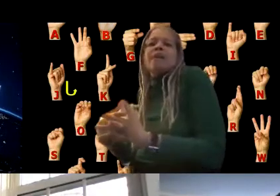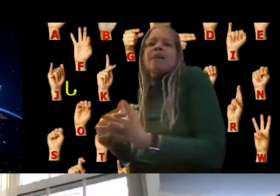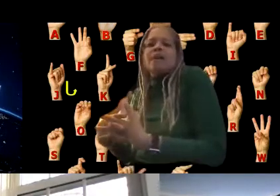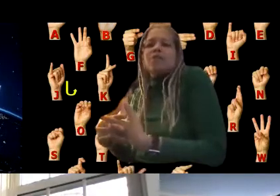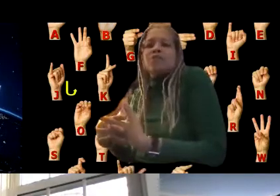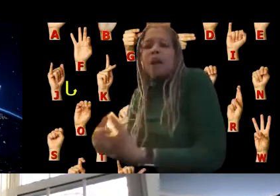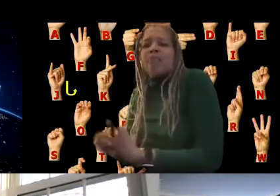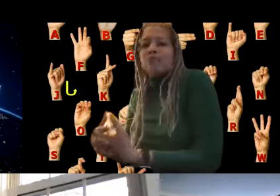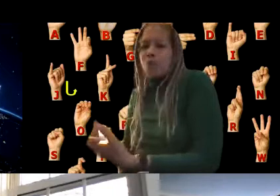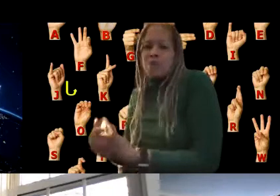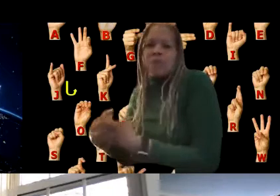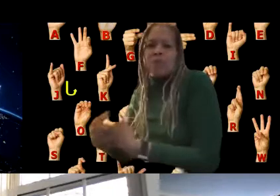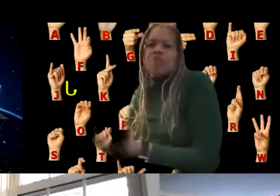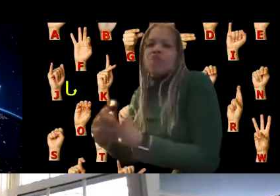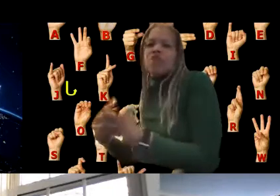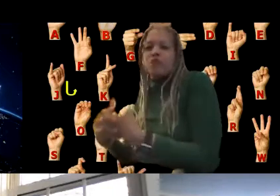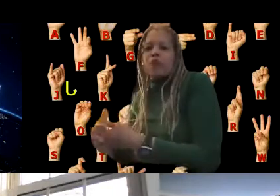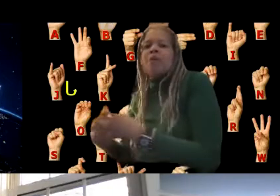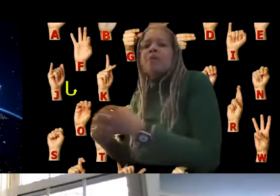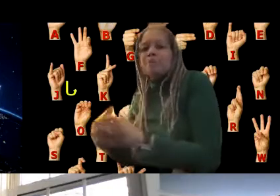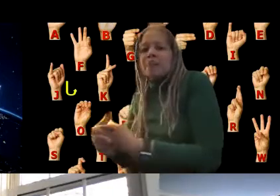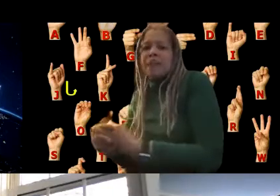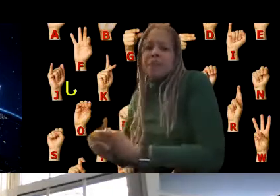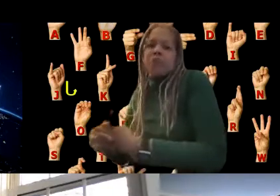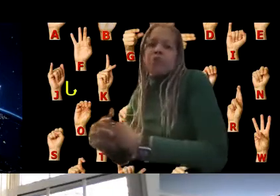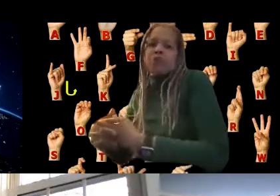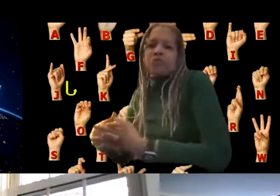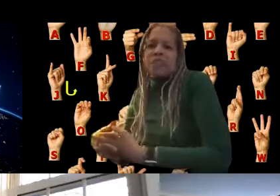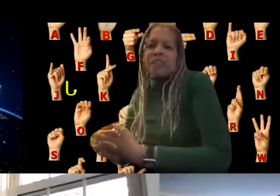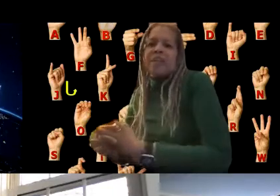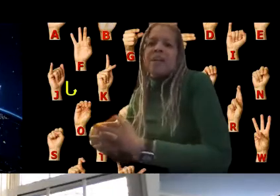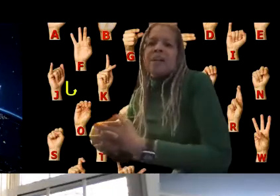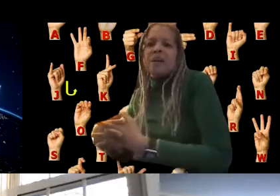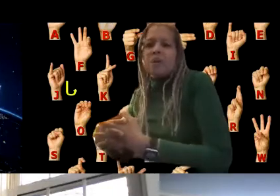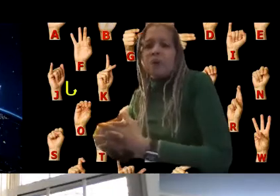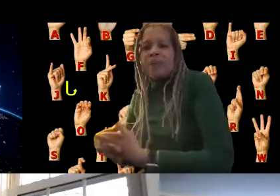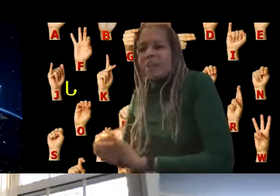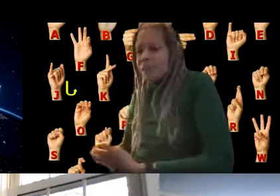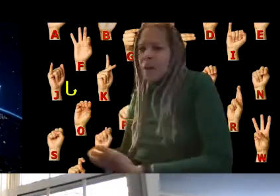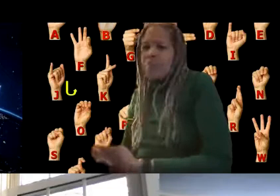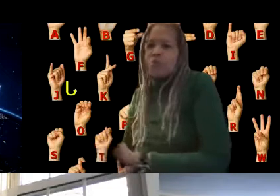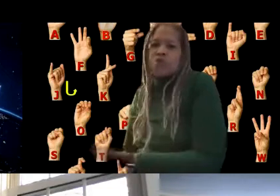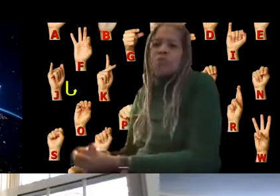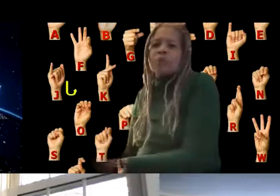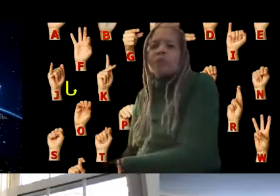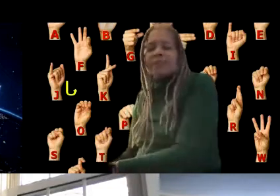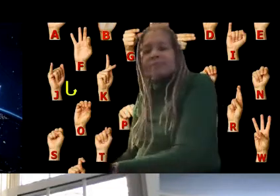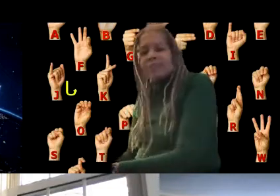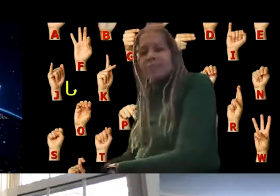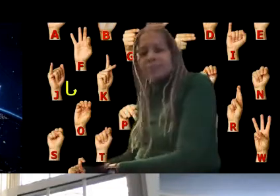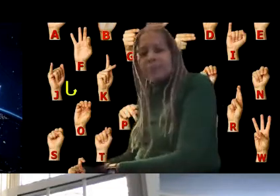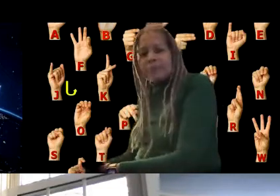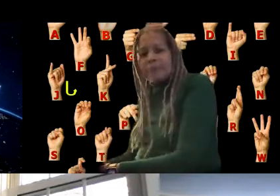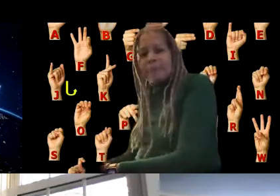the driving force that prevents us from being able to see what we have in common versus what we have